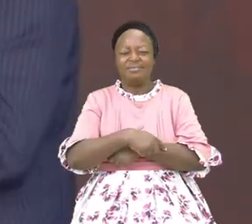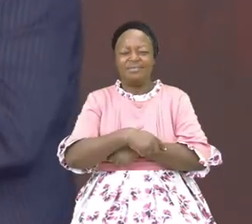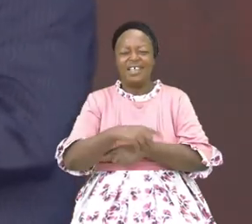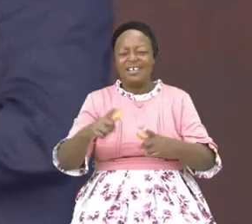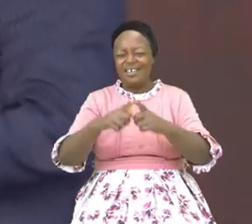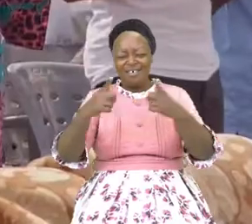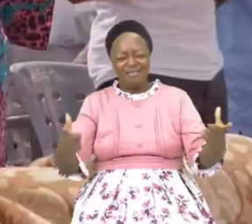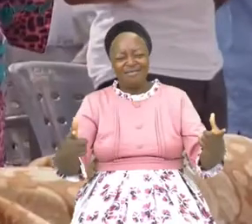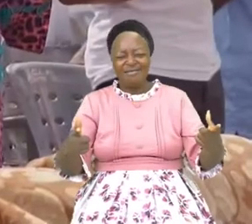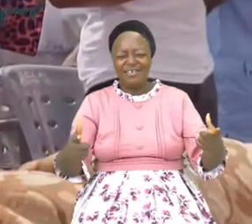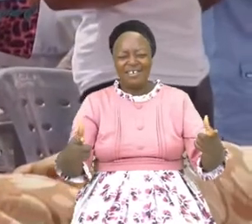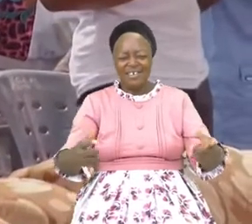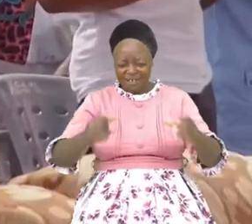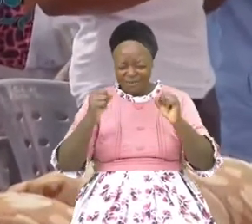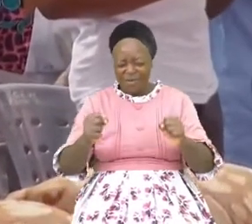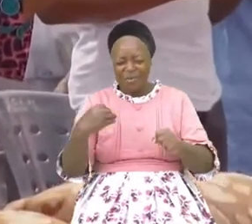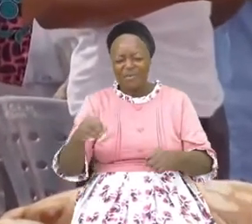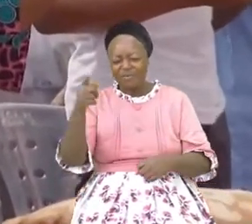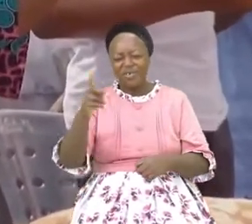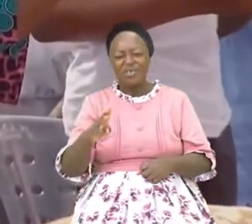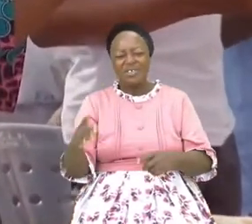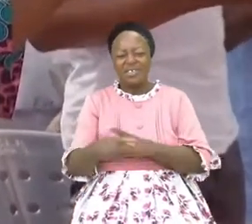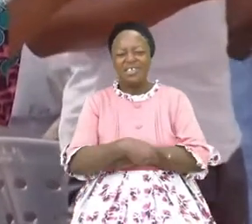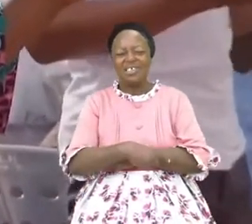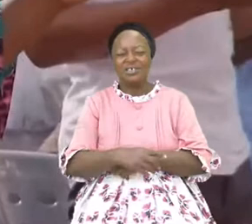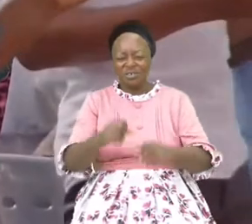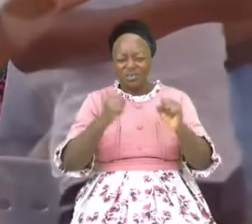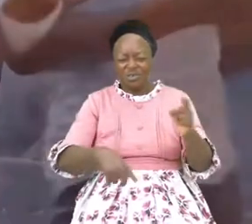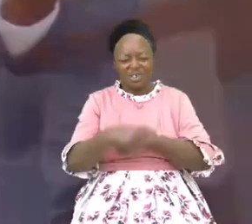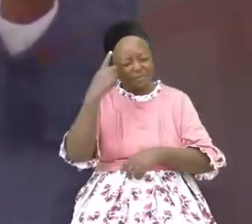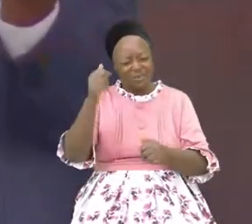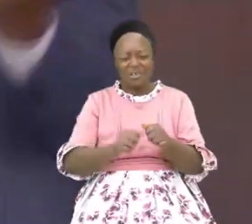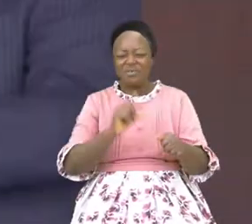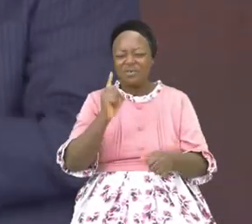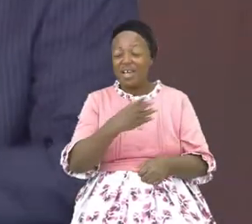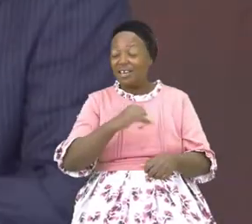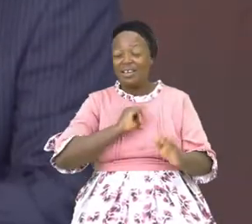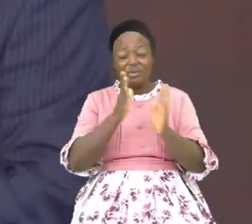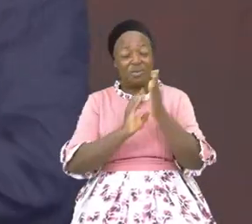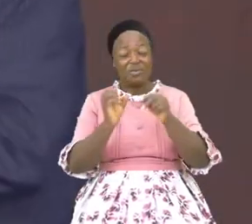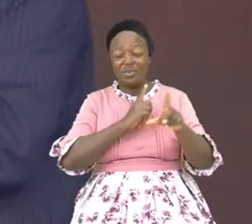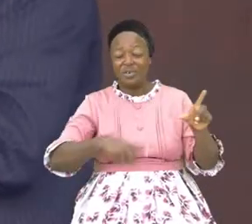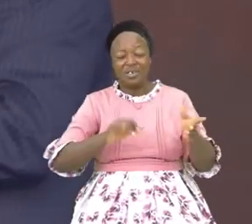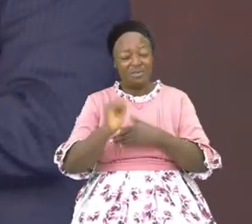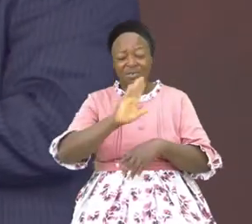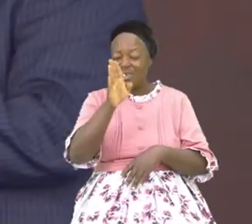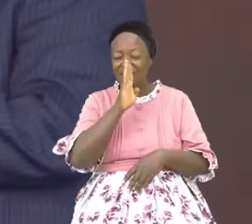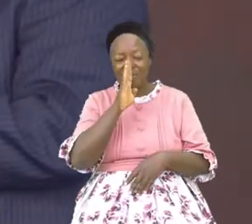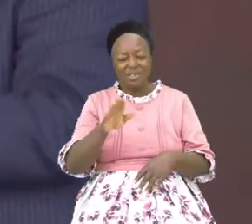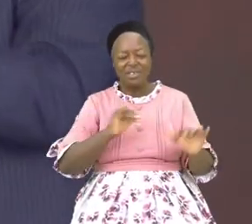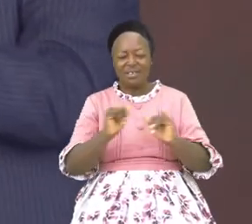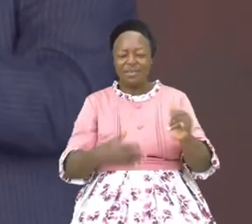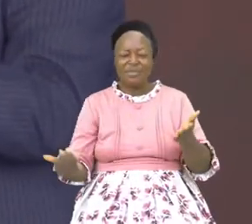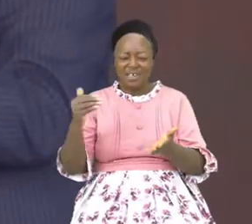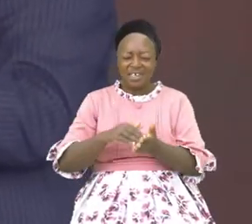supernatural day, strong day for everyone. And I pray, Lord, we'll never be the same again. In